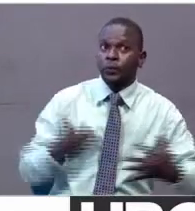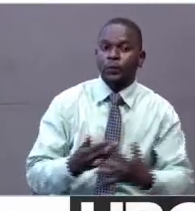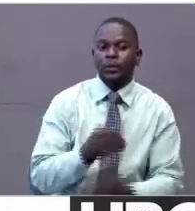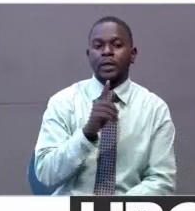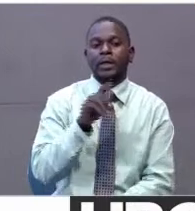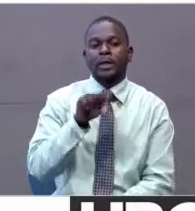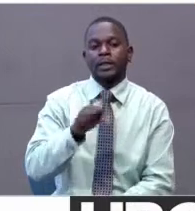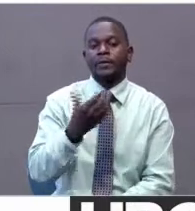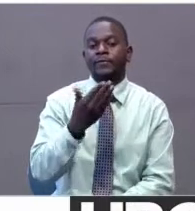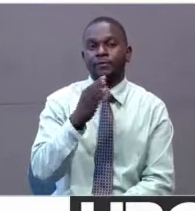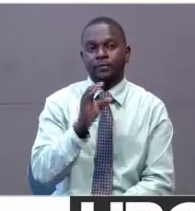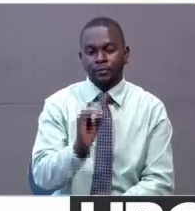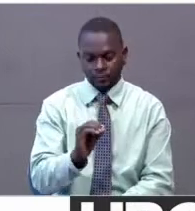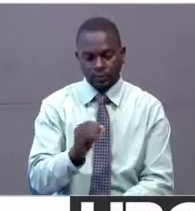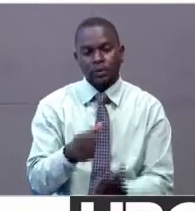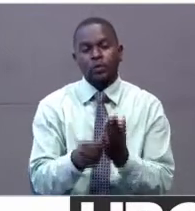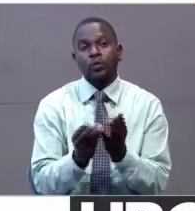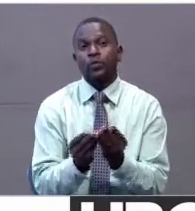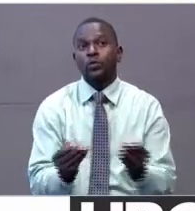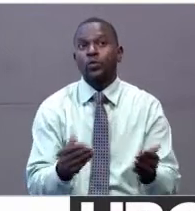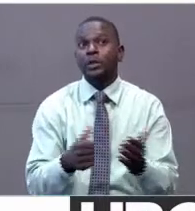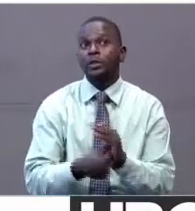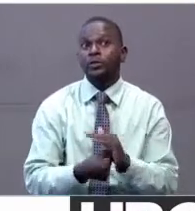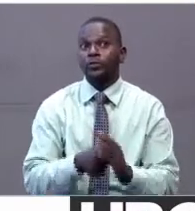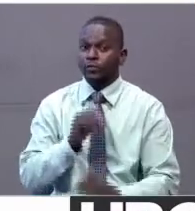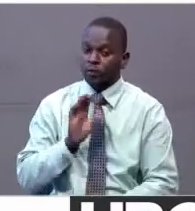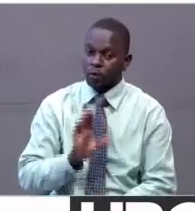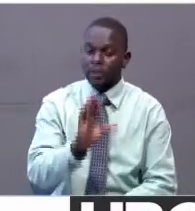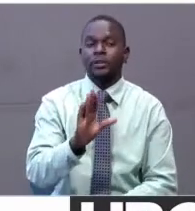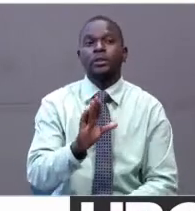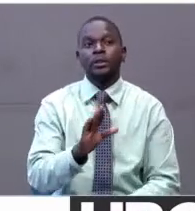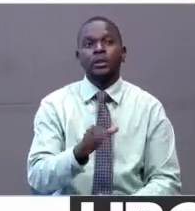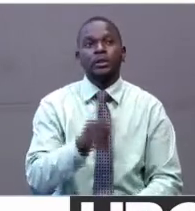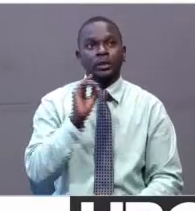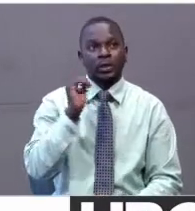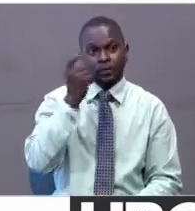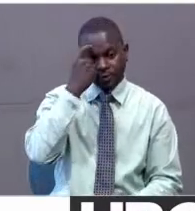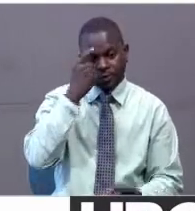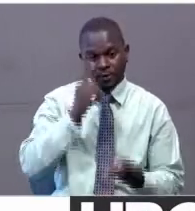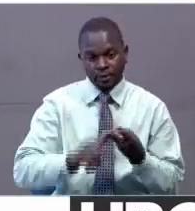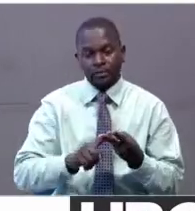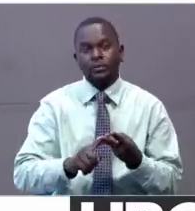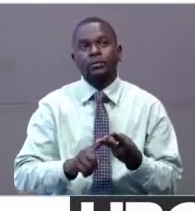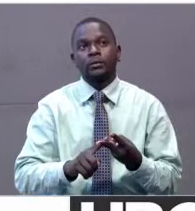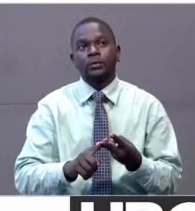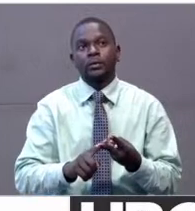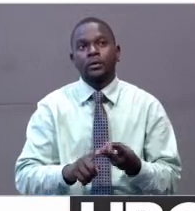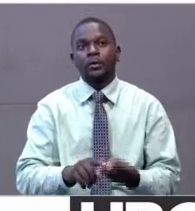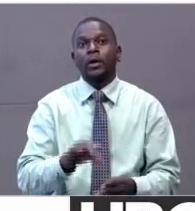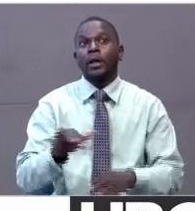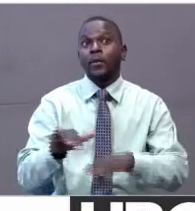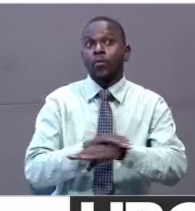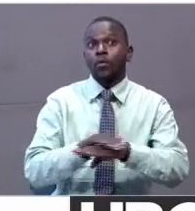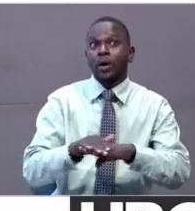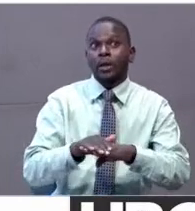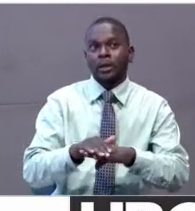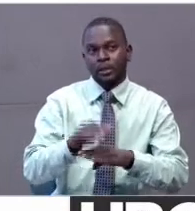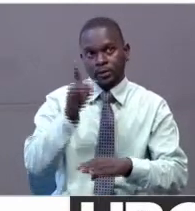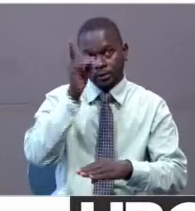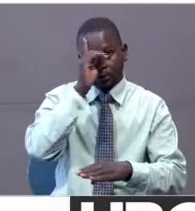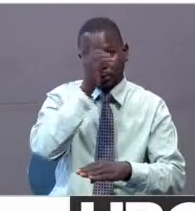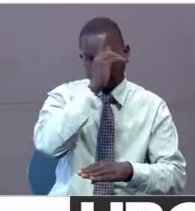1950s, such that we resolve the issues of ownership between government and the Buganda Kingdom. The issue